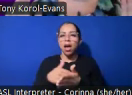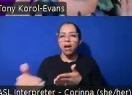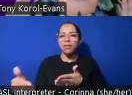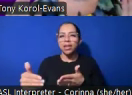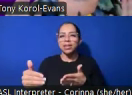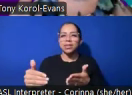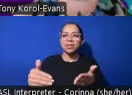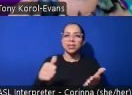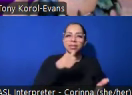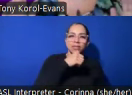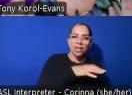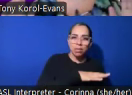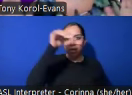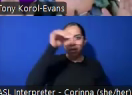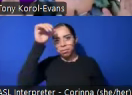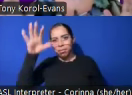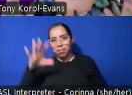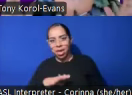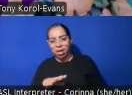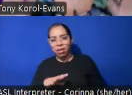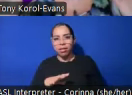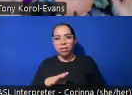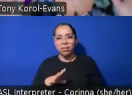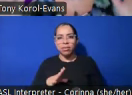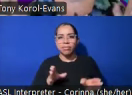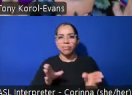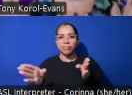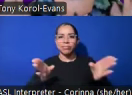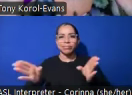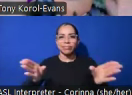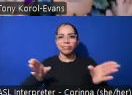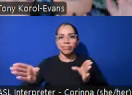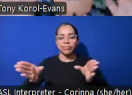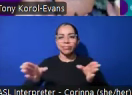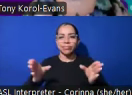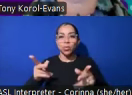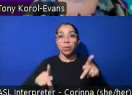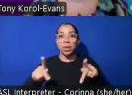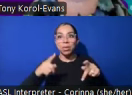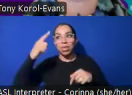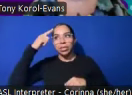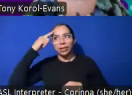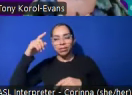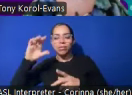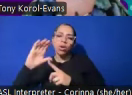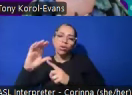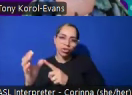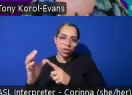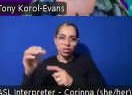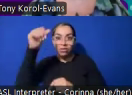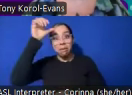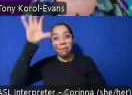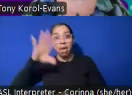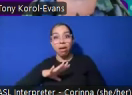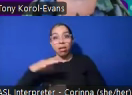of binary in terms of what people think of culturally as male jobs and female jobs.